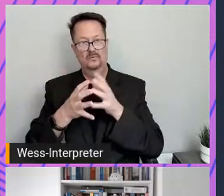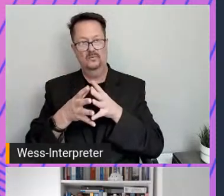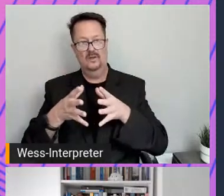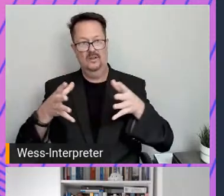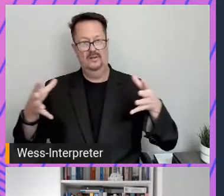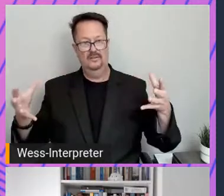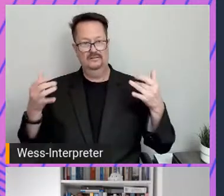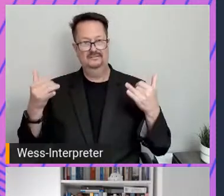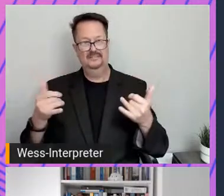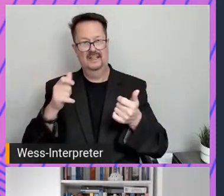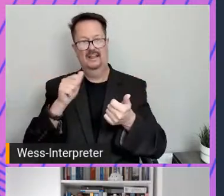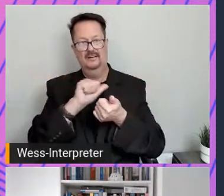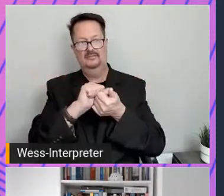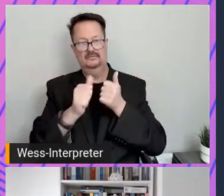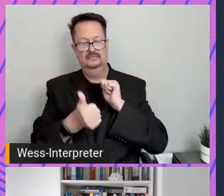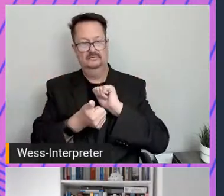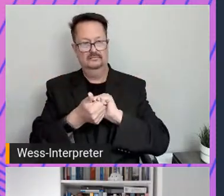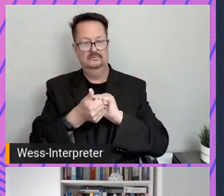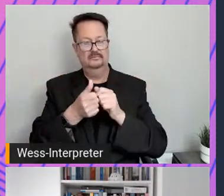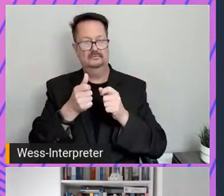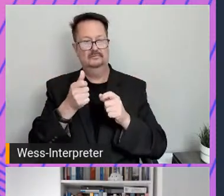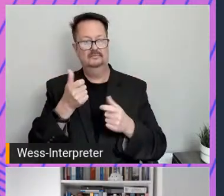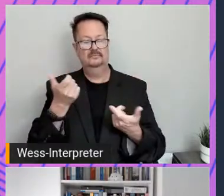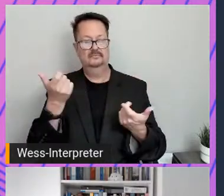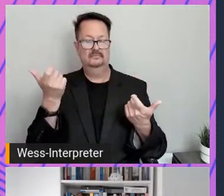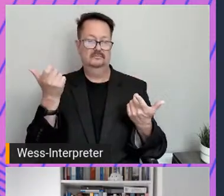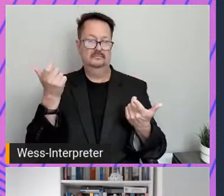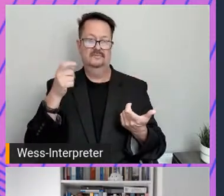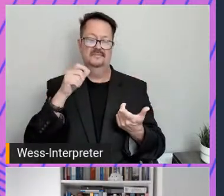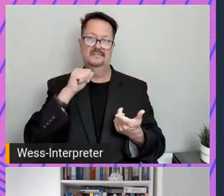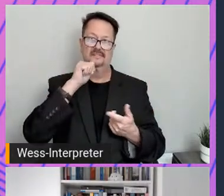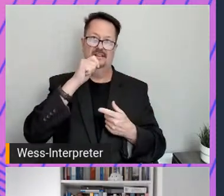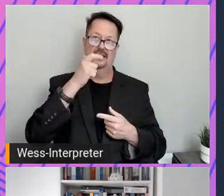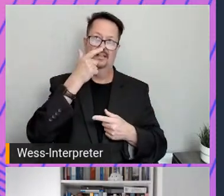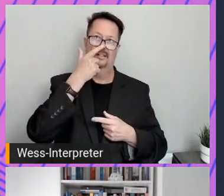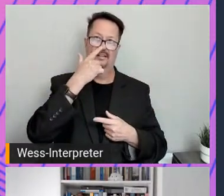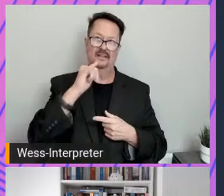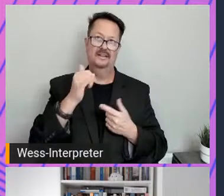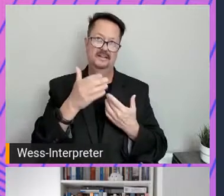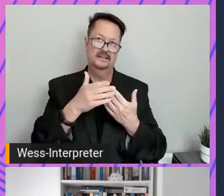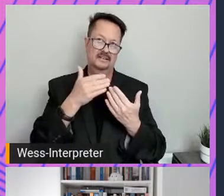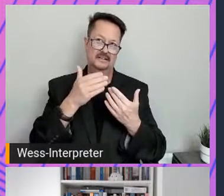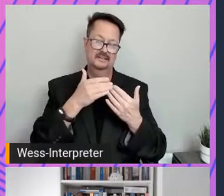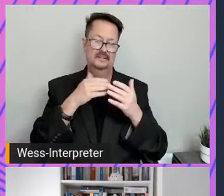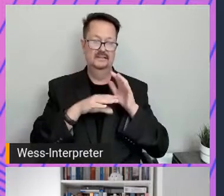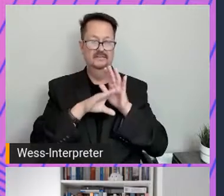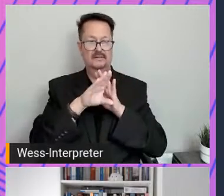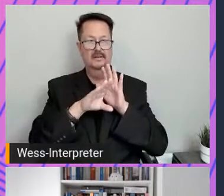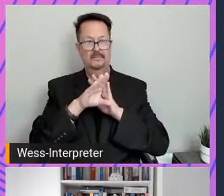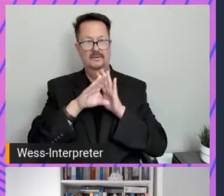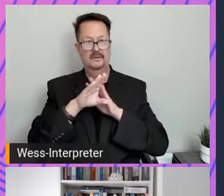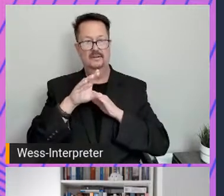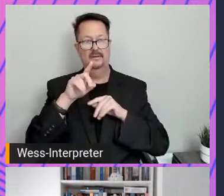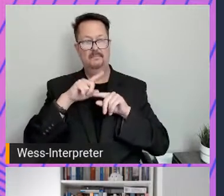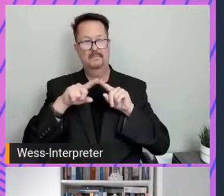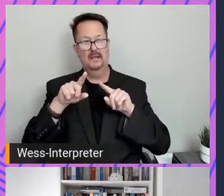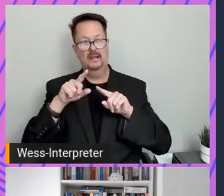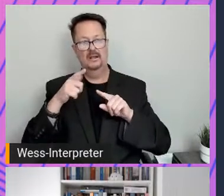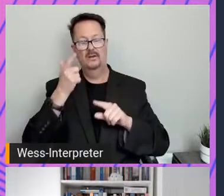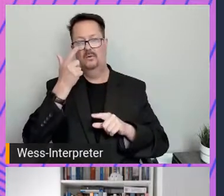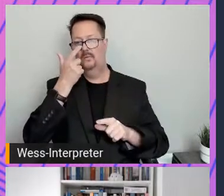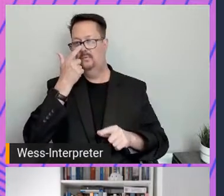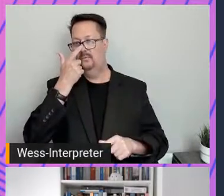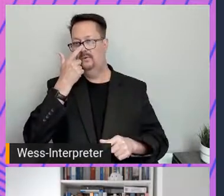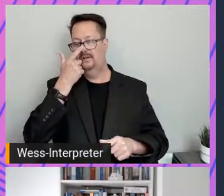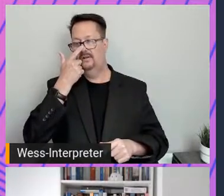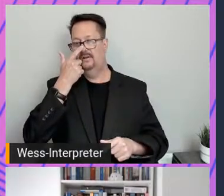changes. You're not necessarily looking for easy development anymore, but what we are looking for is large amounts of compute at the